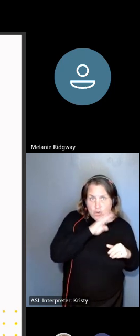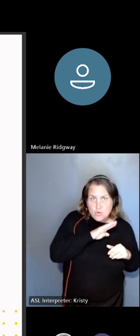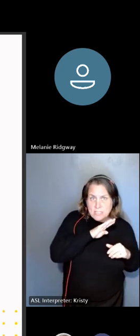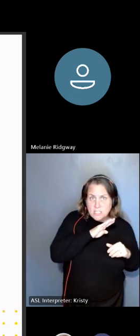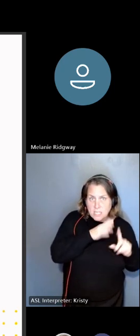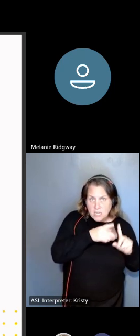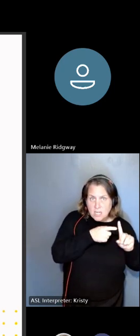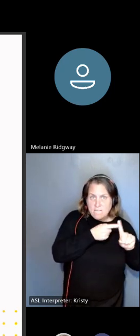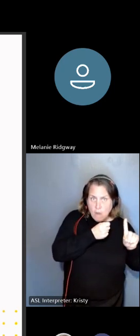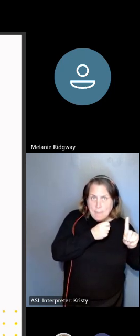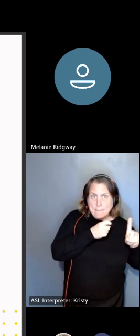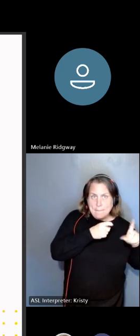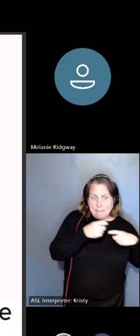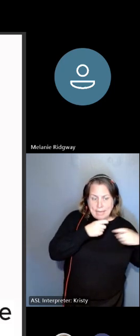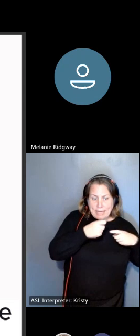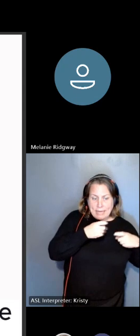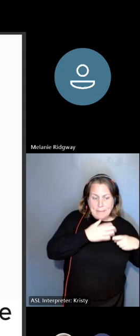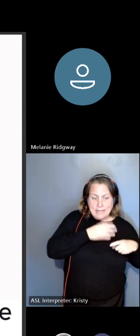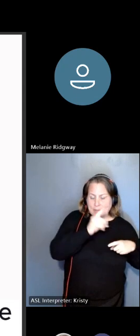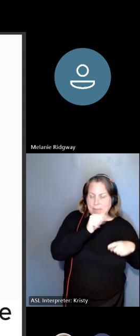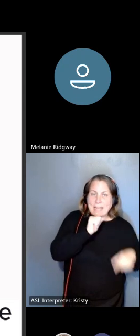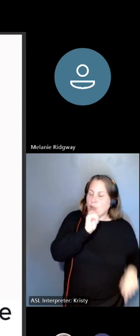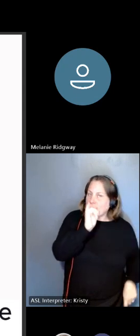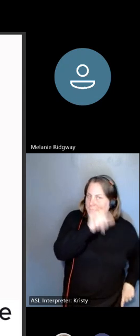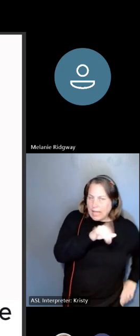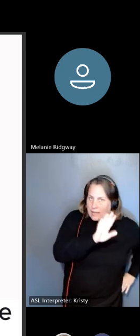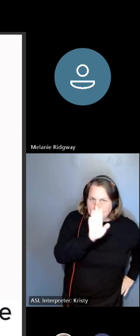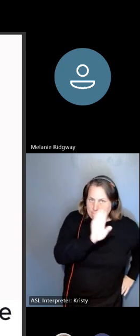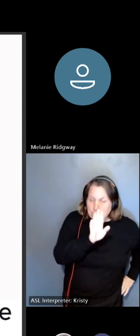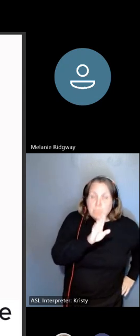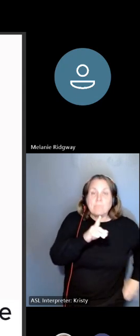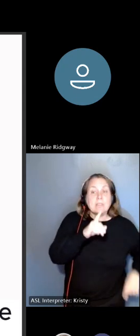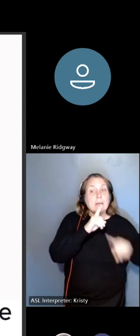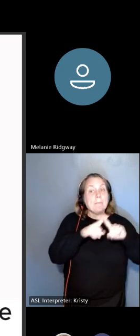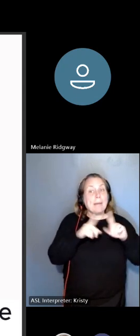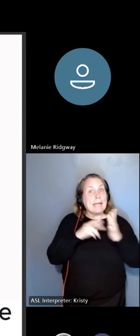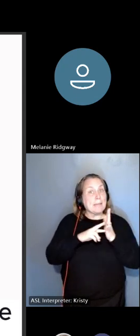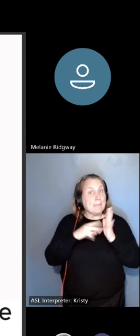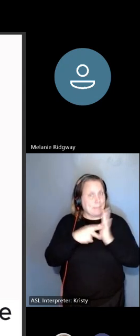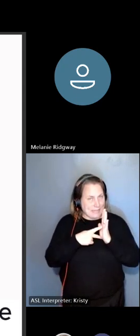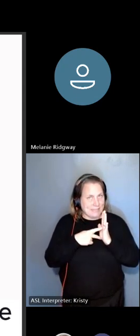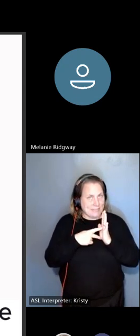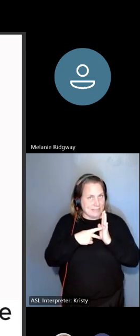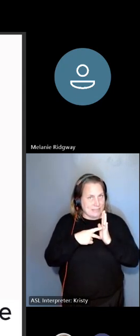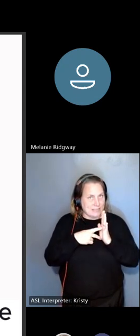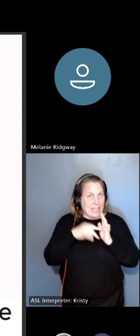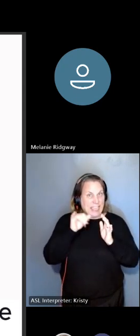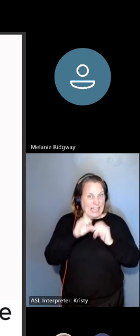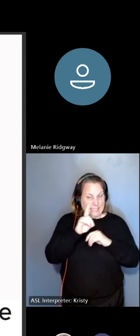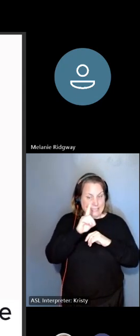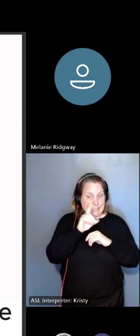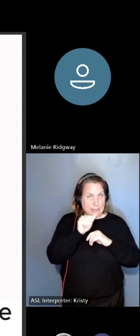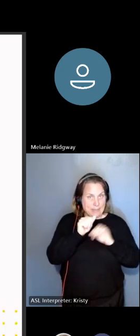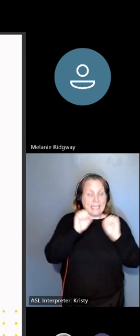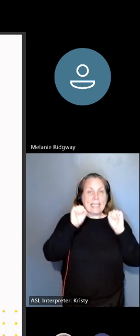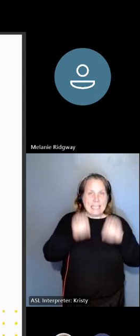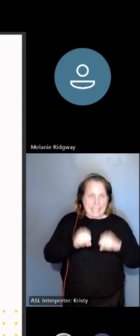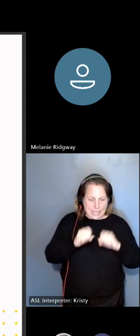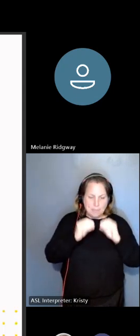managing a disability. But what it does mean is that a disability can be